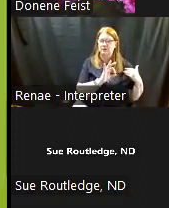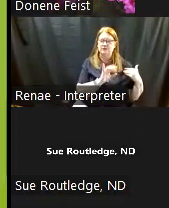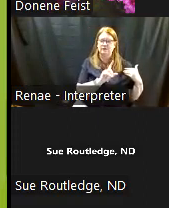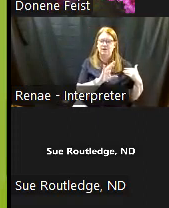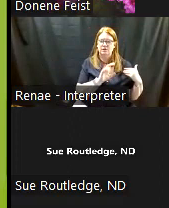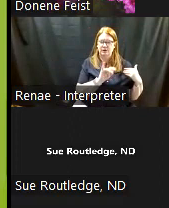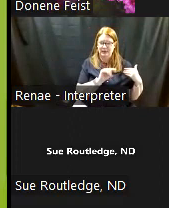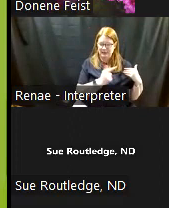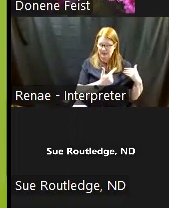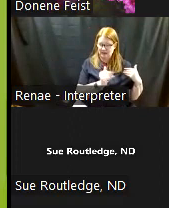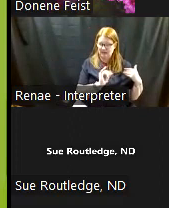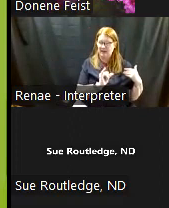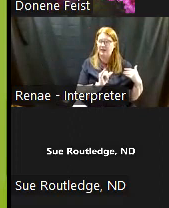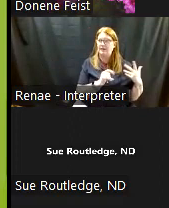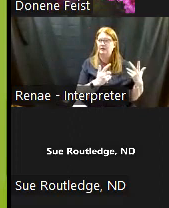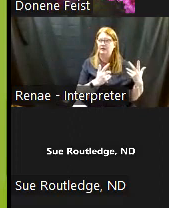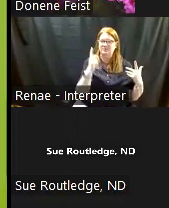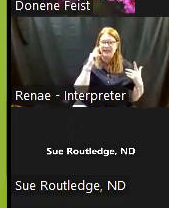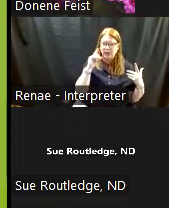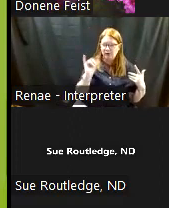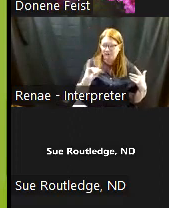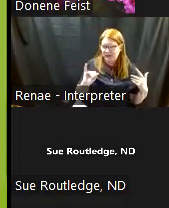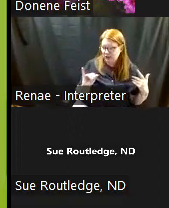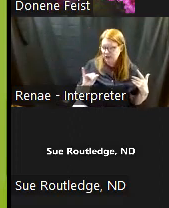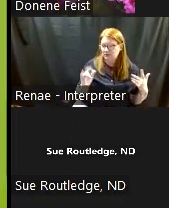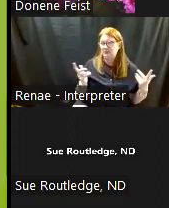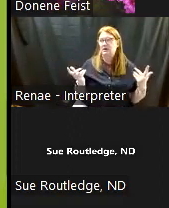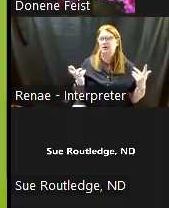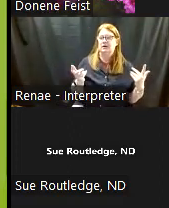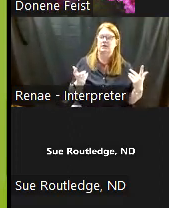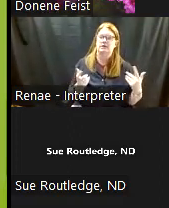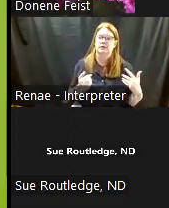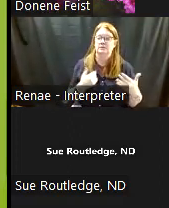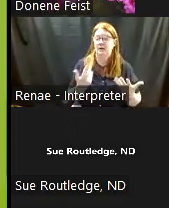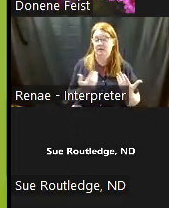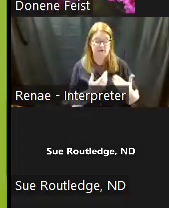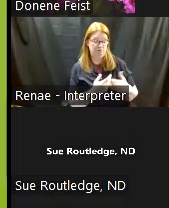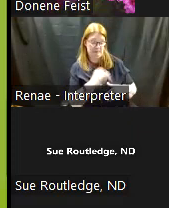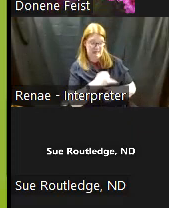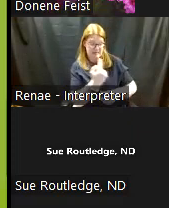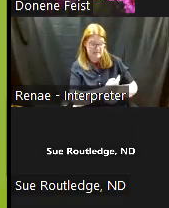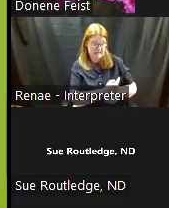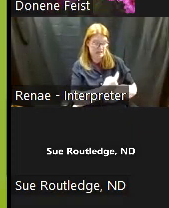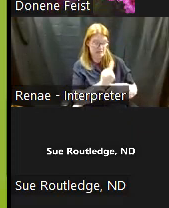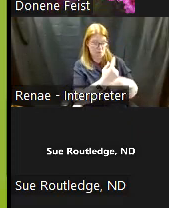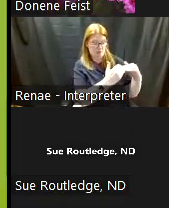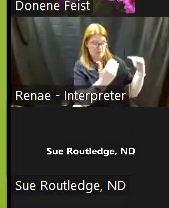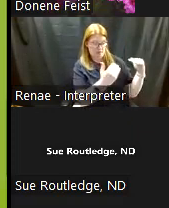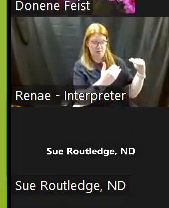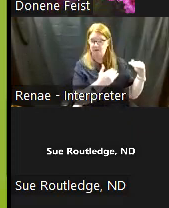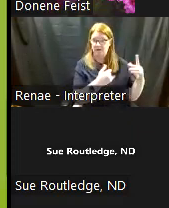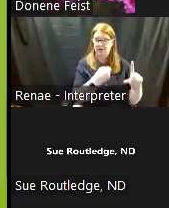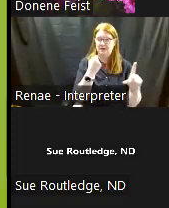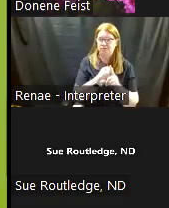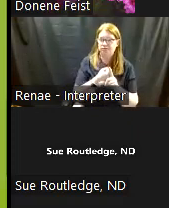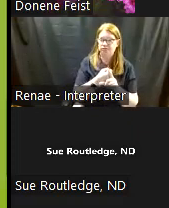fluctuating hearing loss, we're thinking of like ear infections, right? So you might have one level of hearing when there's no ear infection, but then all of a sudden we have a